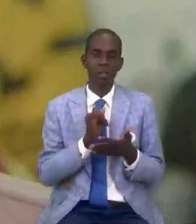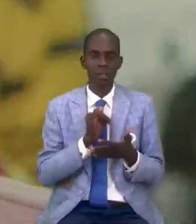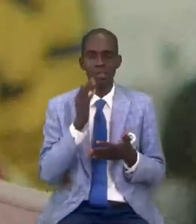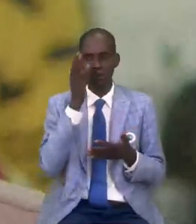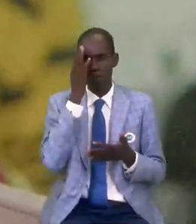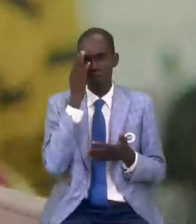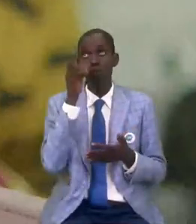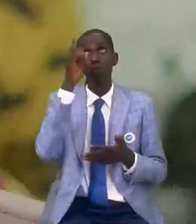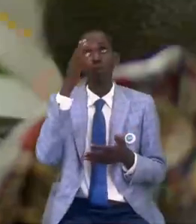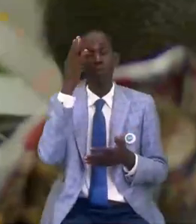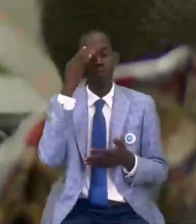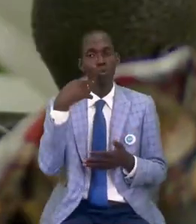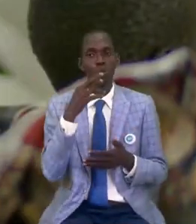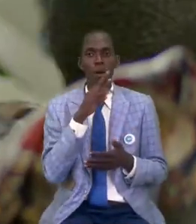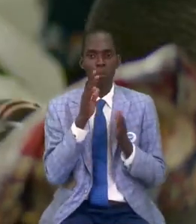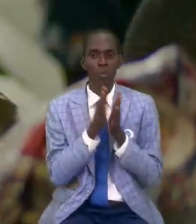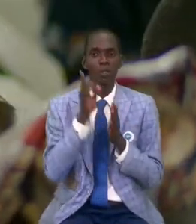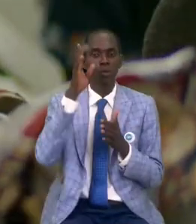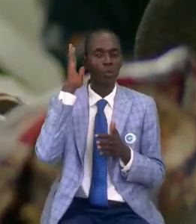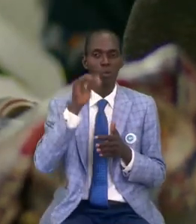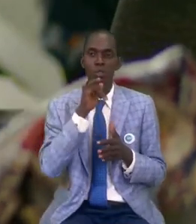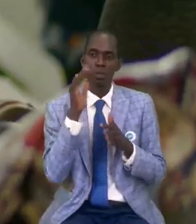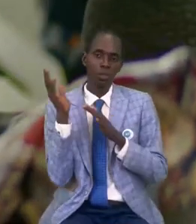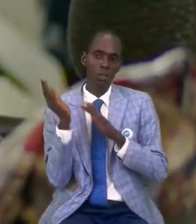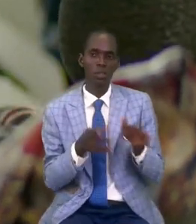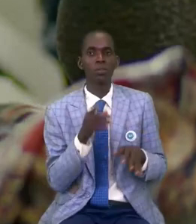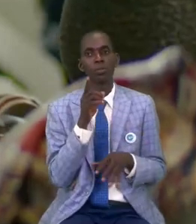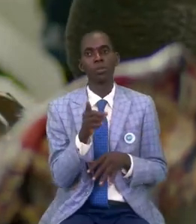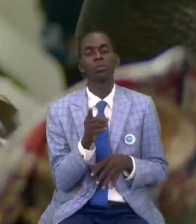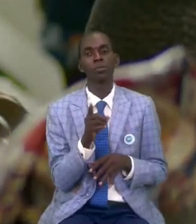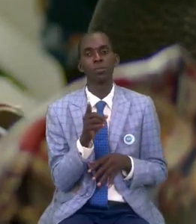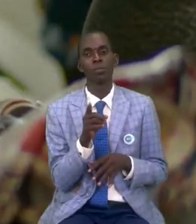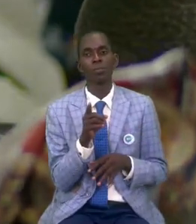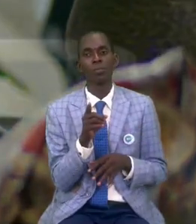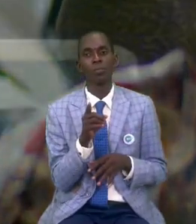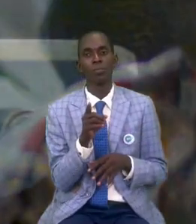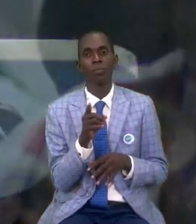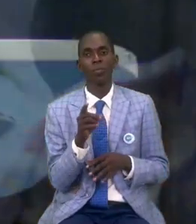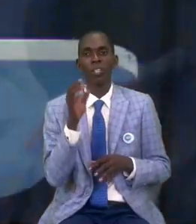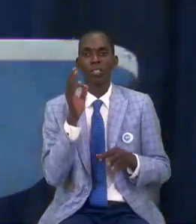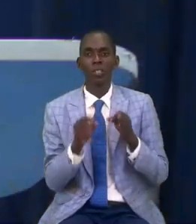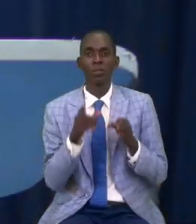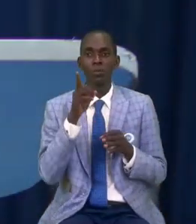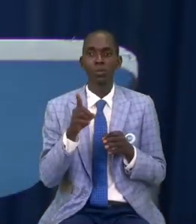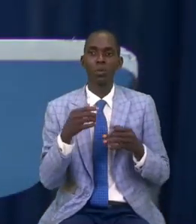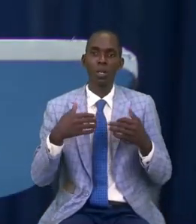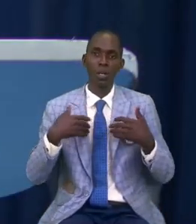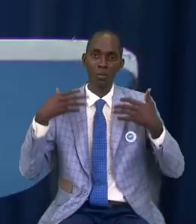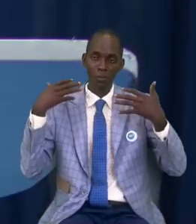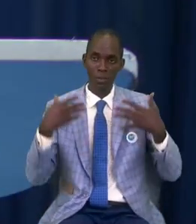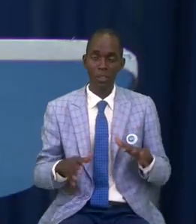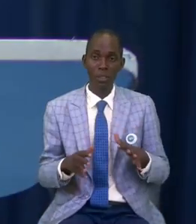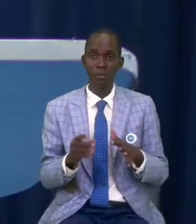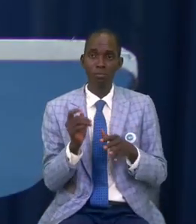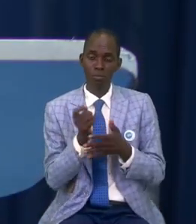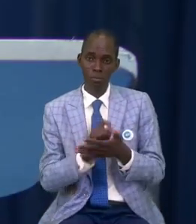Stevie, if you are true, join those who are praying. If they have tended to you, join those who are praying.